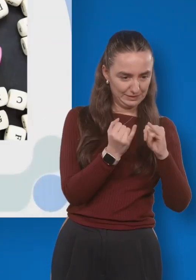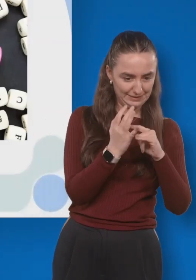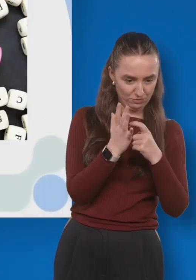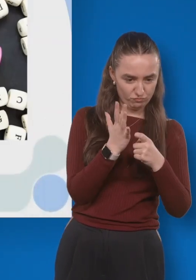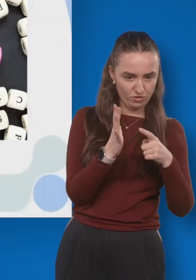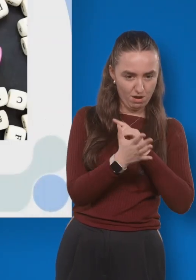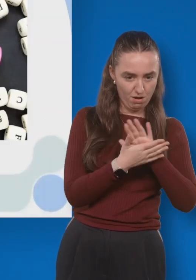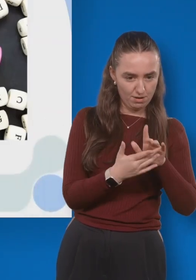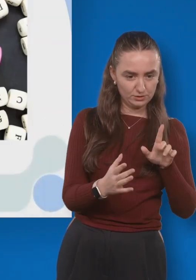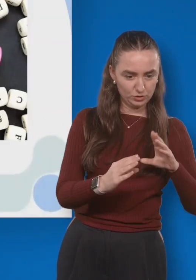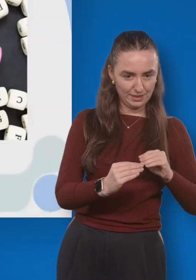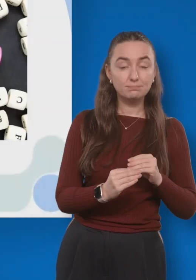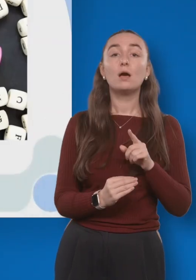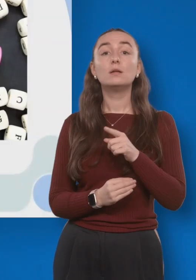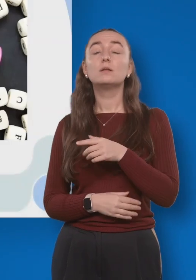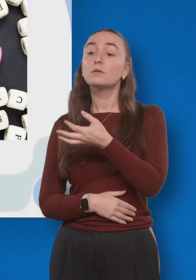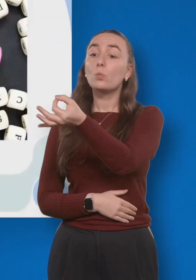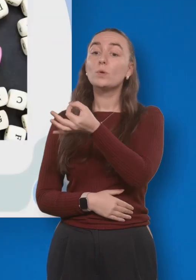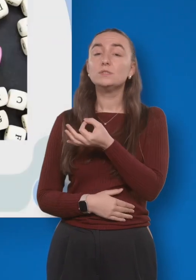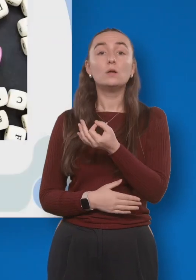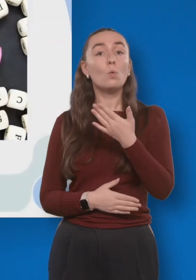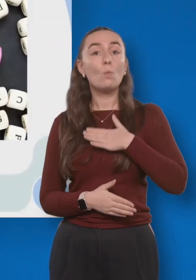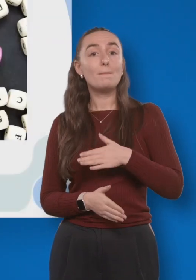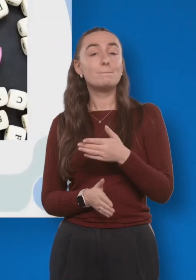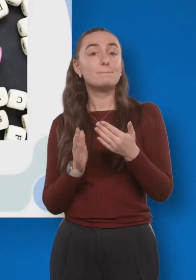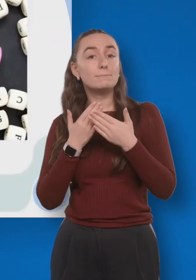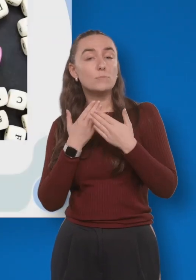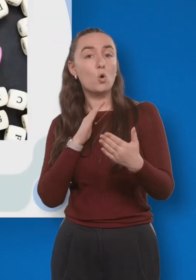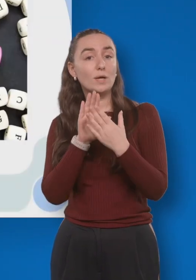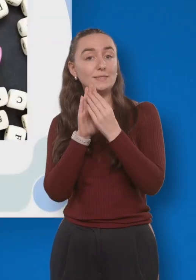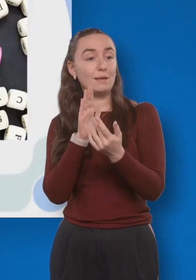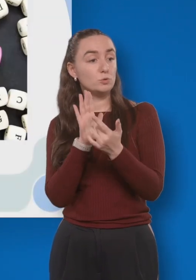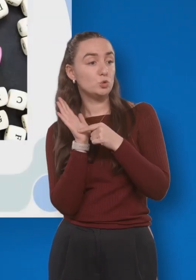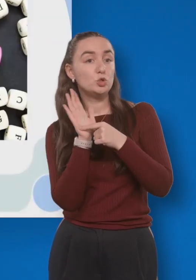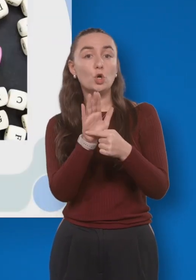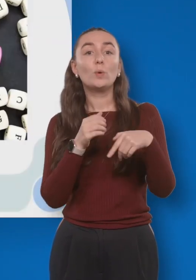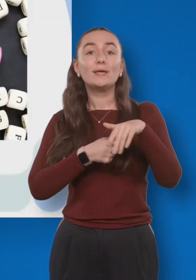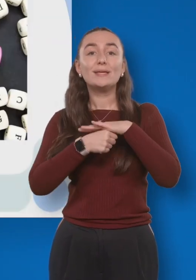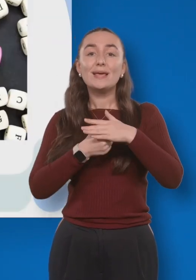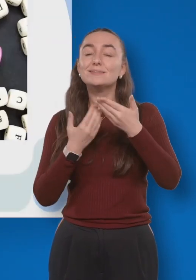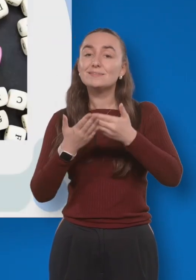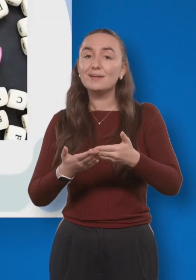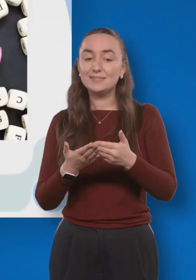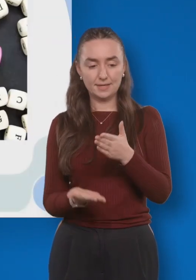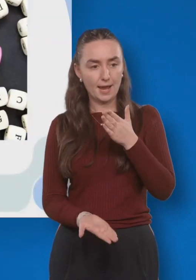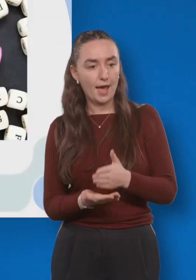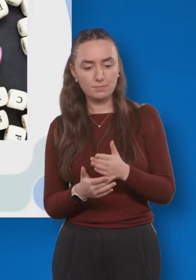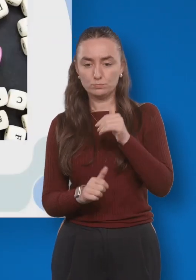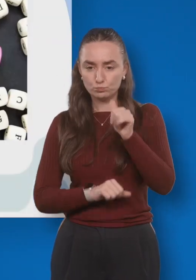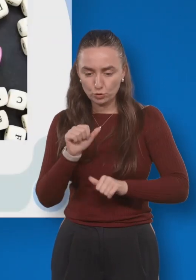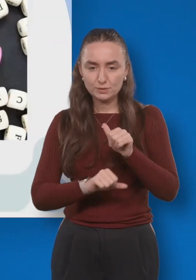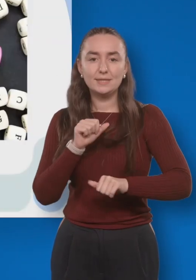we can have some more examples or case studies on the kind of, I think, actual processes and